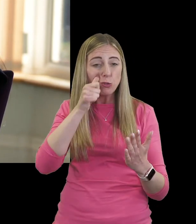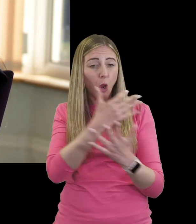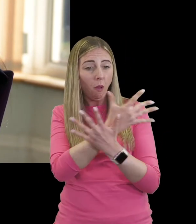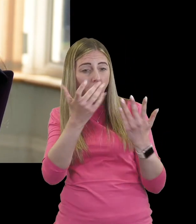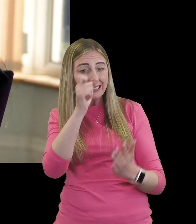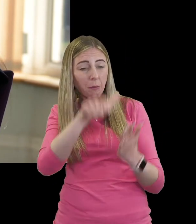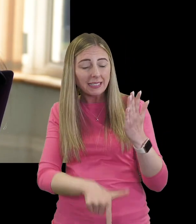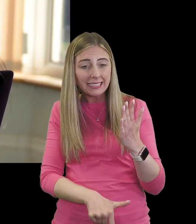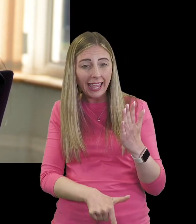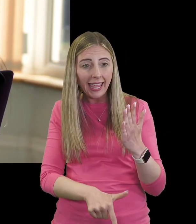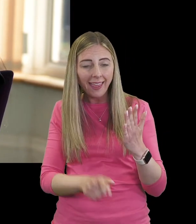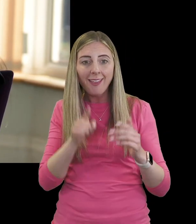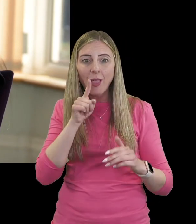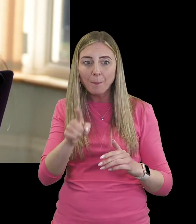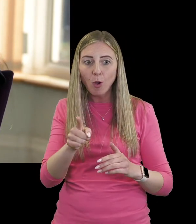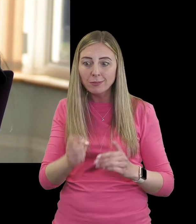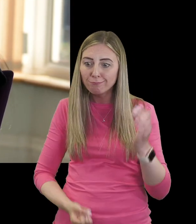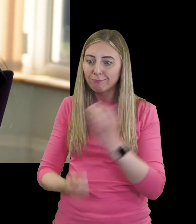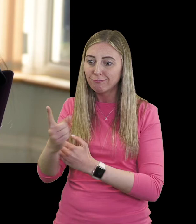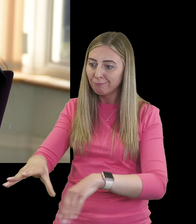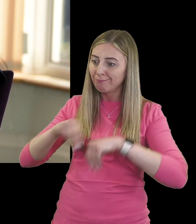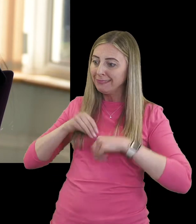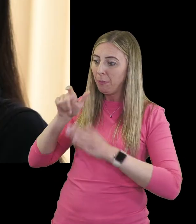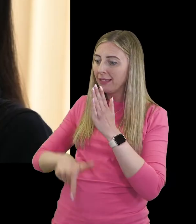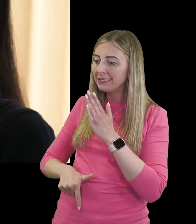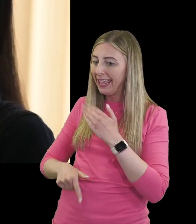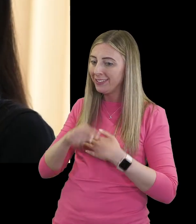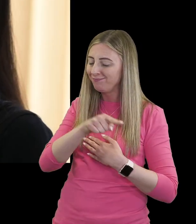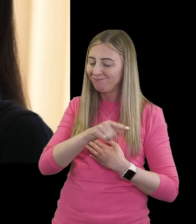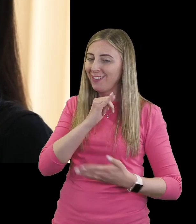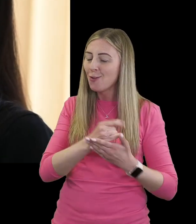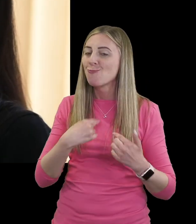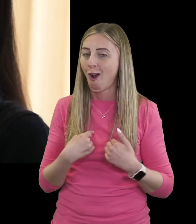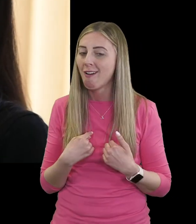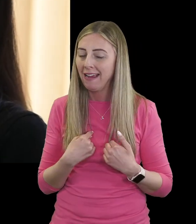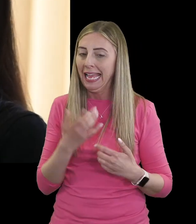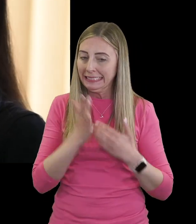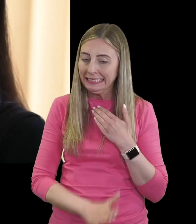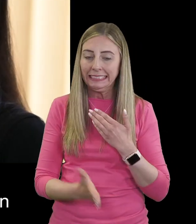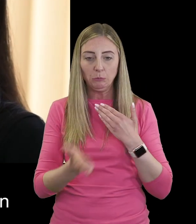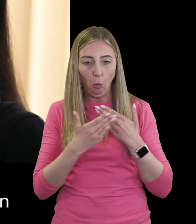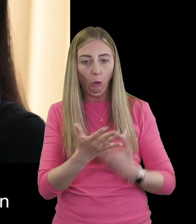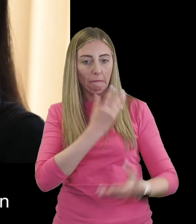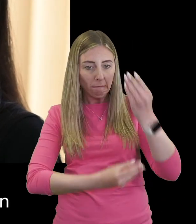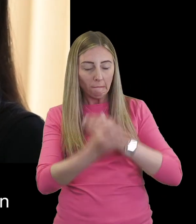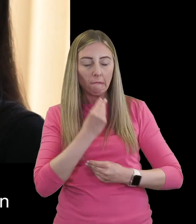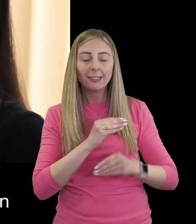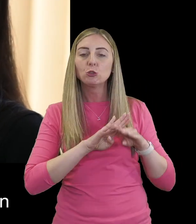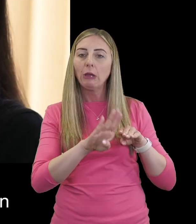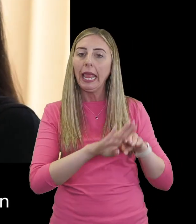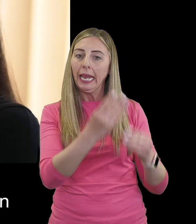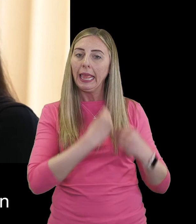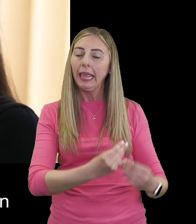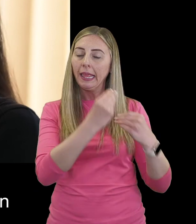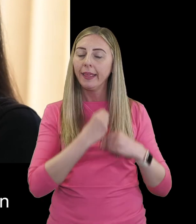getting a disability myself and part of the work, I did not know. And I think there are, the ideal world would be to